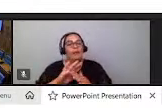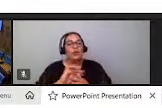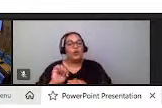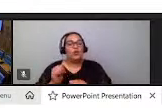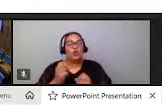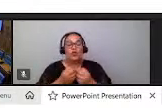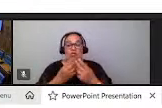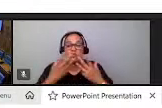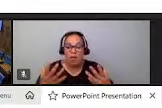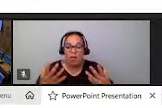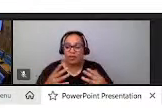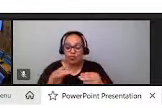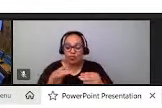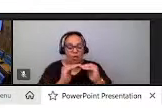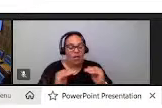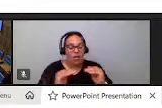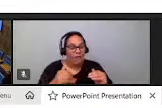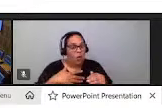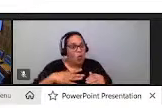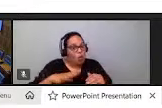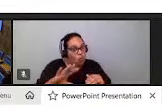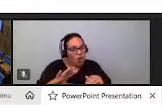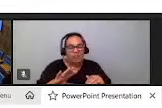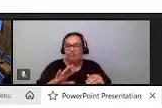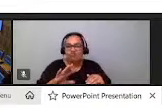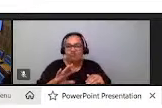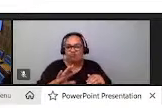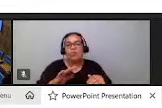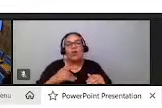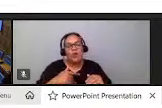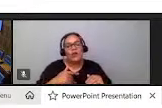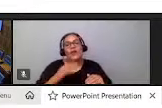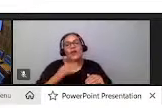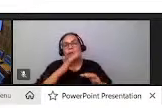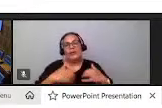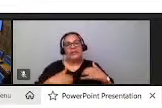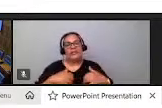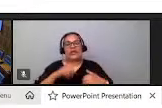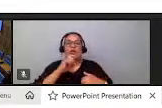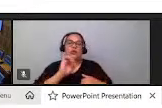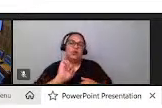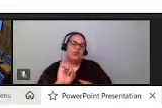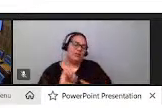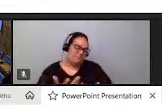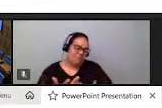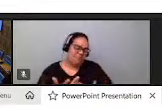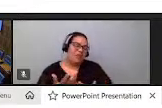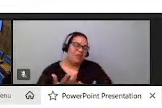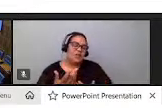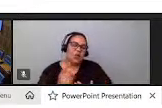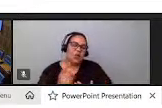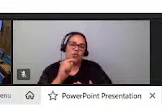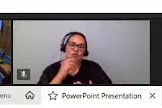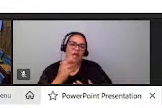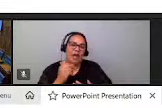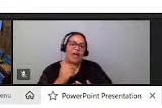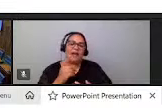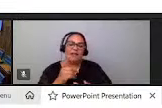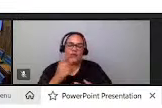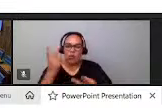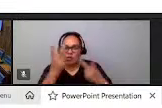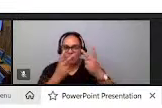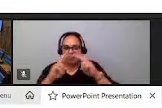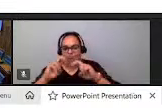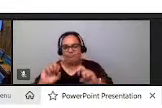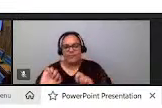volumes that are not at the level that we want uh we are though not optimally utilizing them so we are having a drive on that as